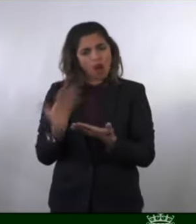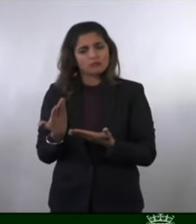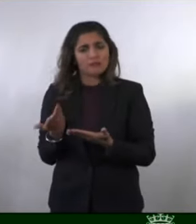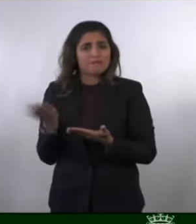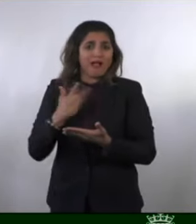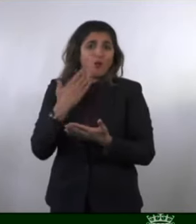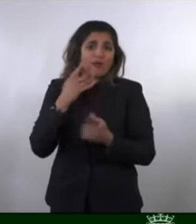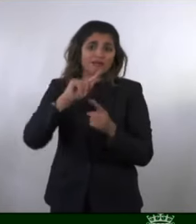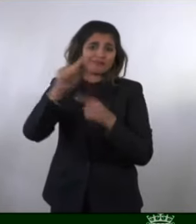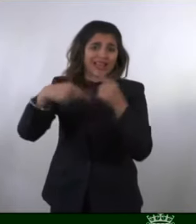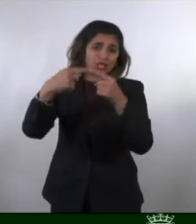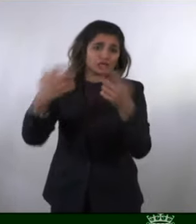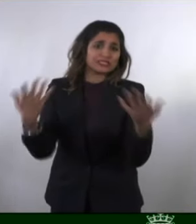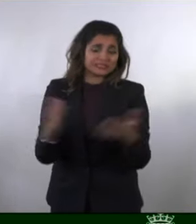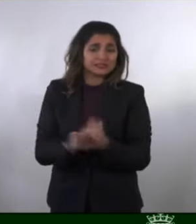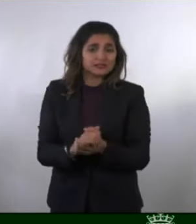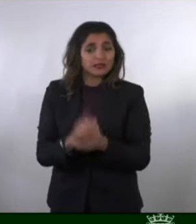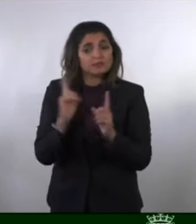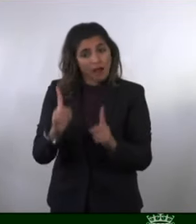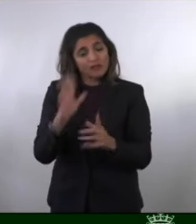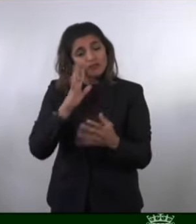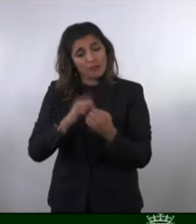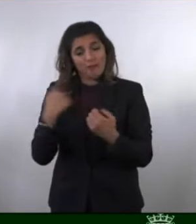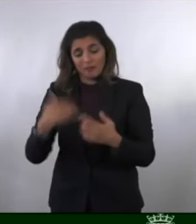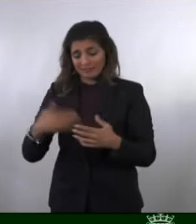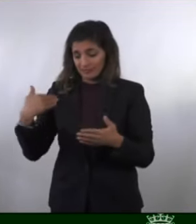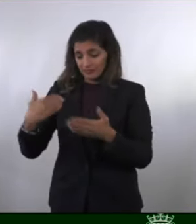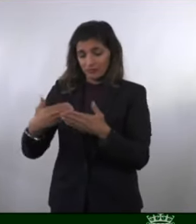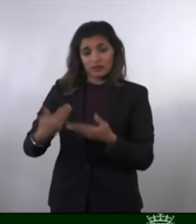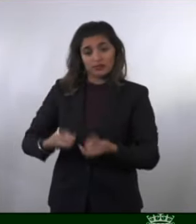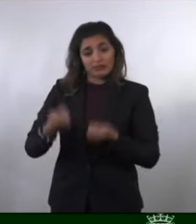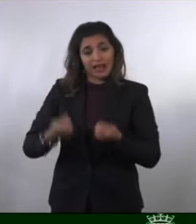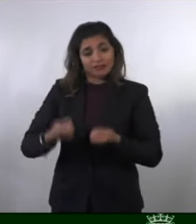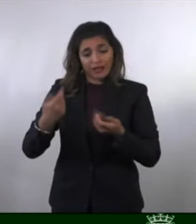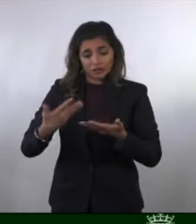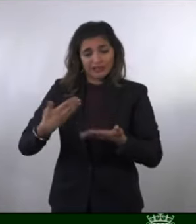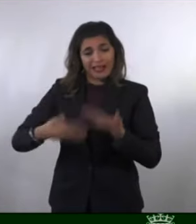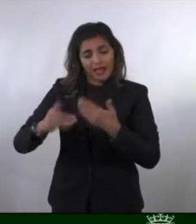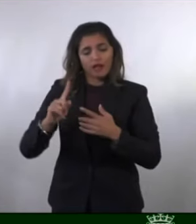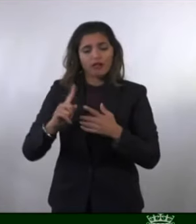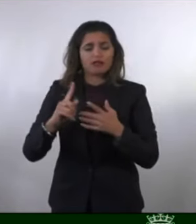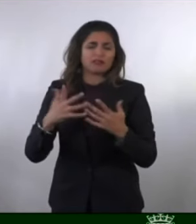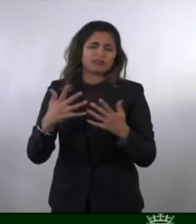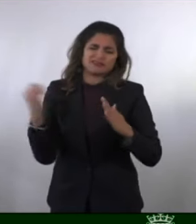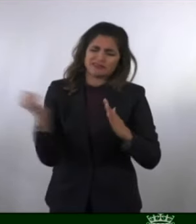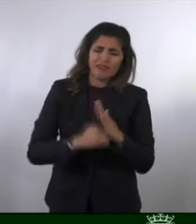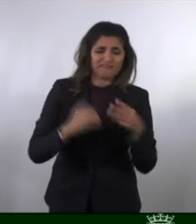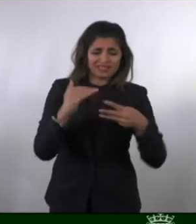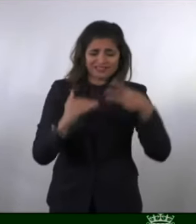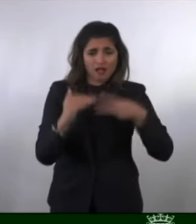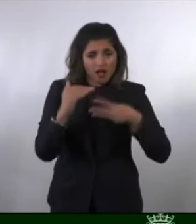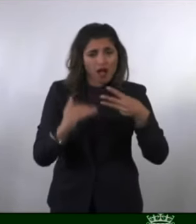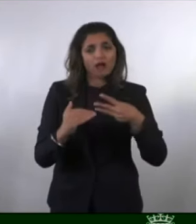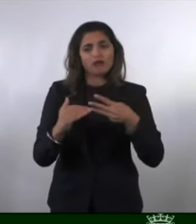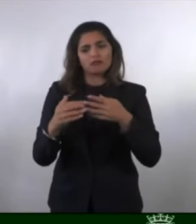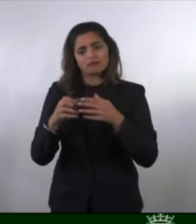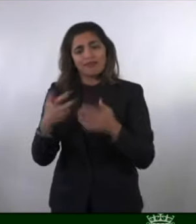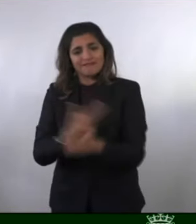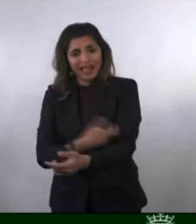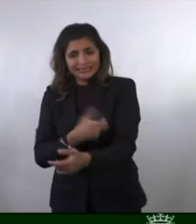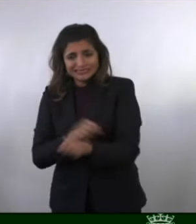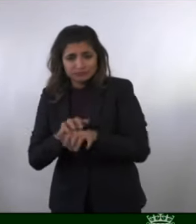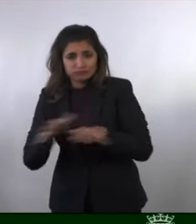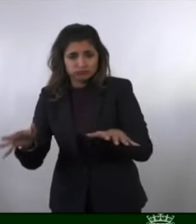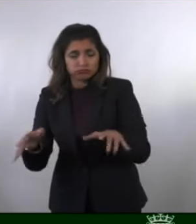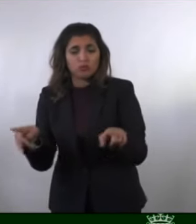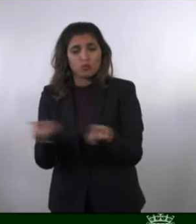that by the techniques that I've mentioned: tough tiering, mass testing, and rolling out a vaccine. And